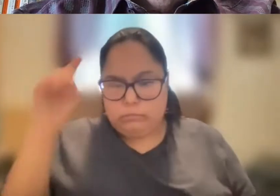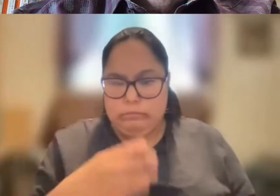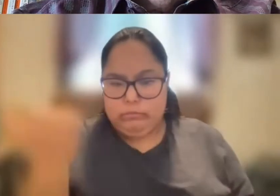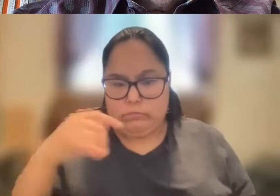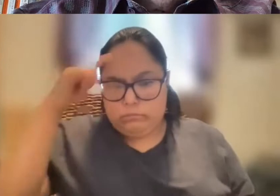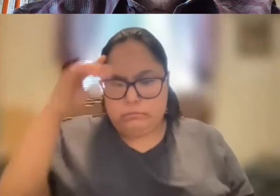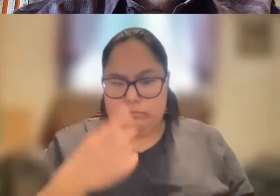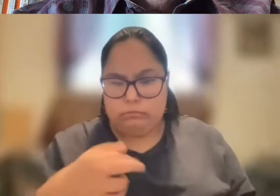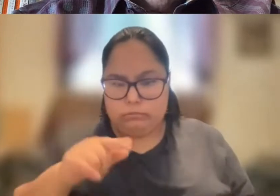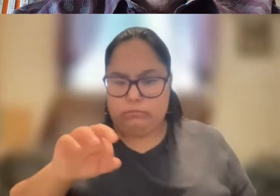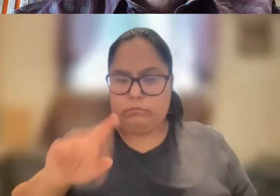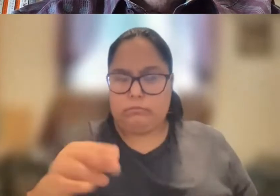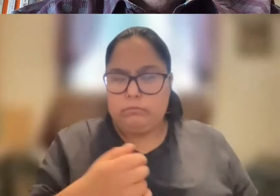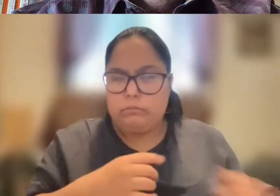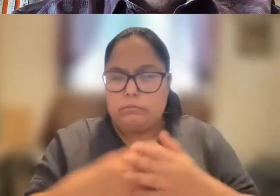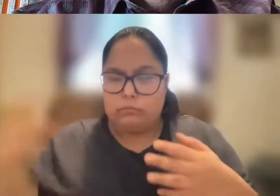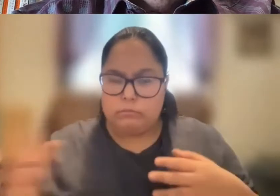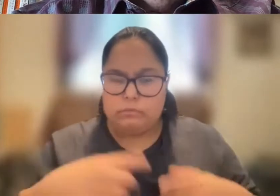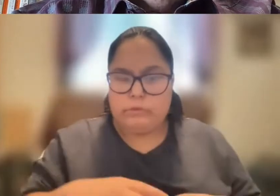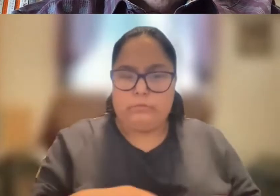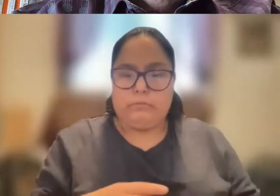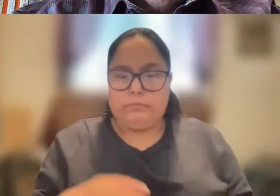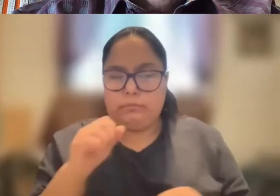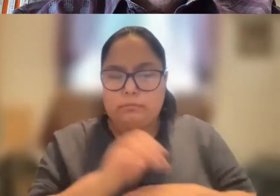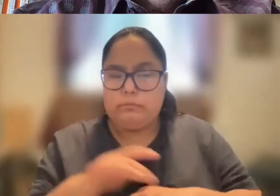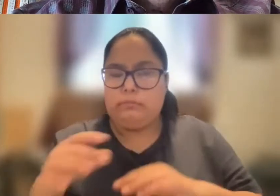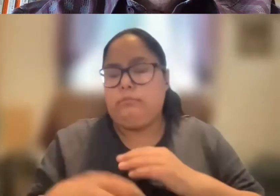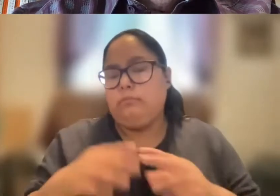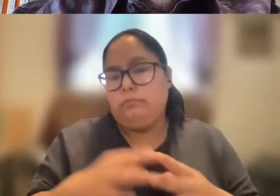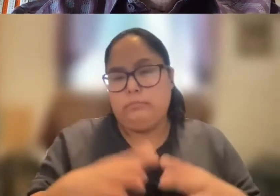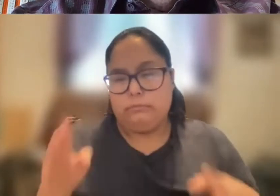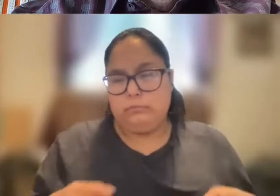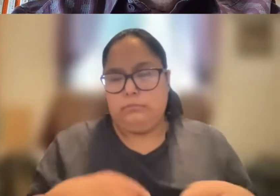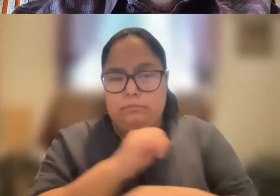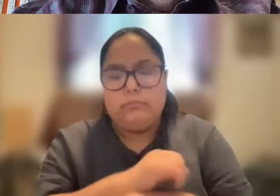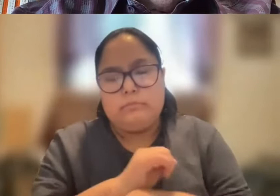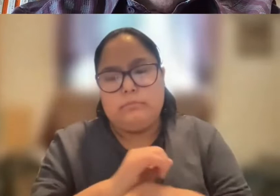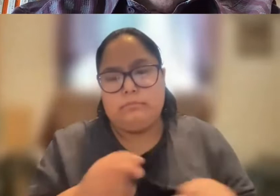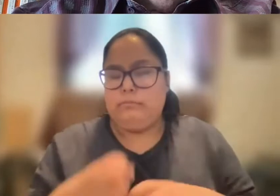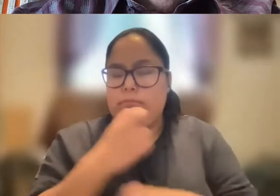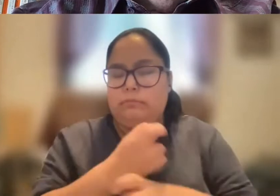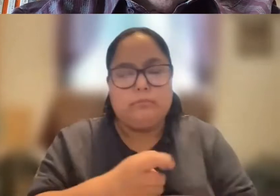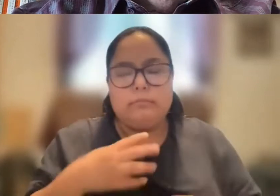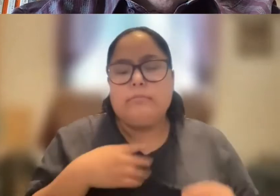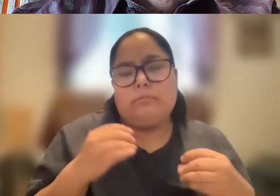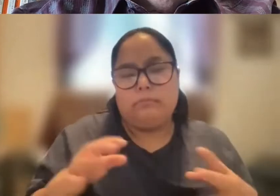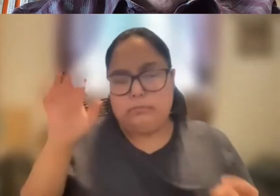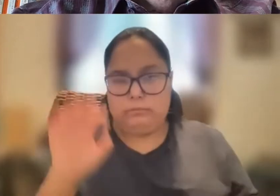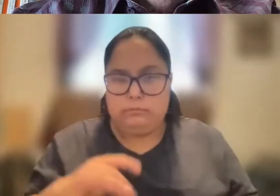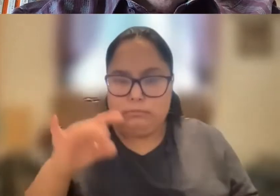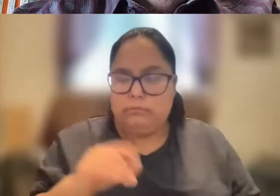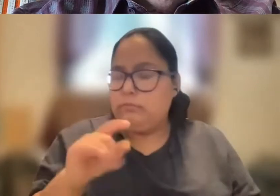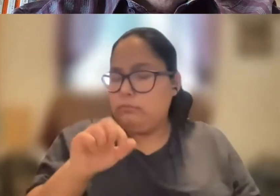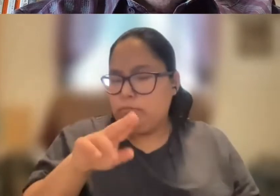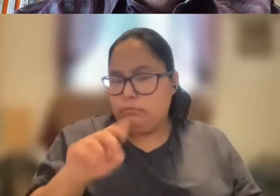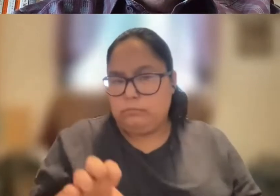Afghanistan, so I wasn't fitting in with their schedule. I took that pretty hard. So I figured